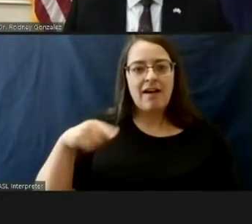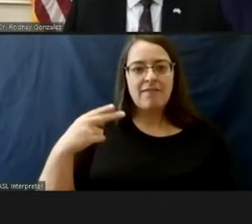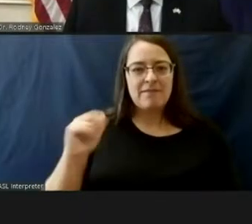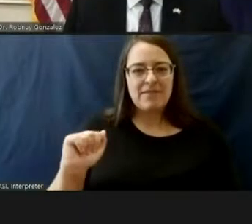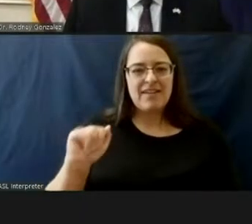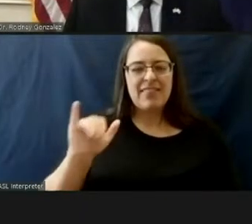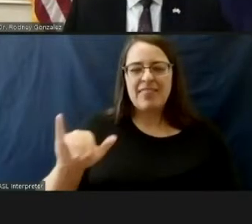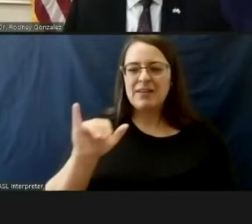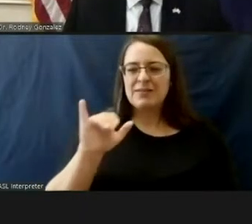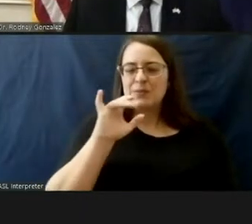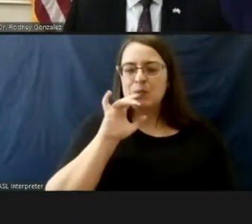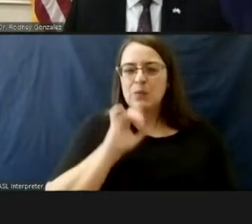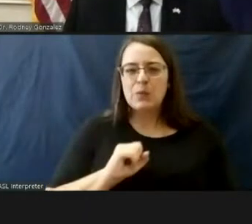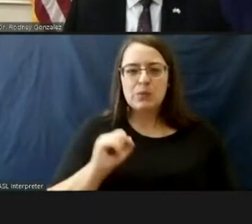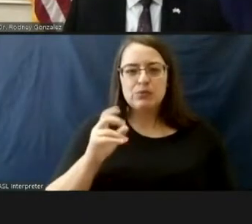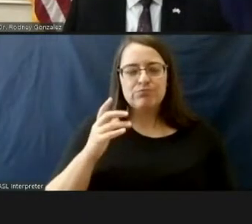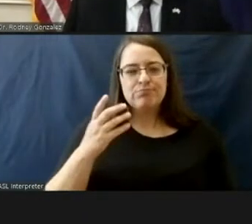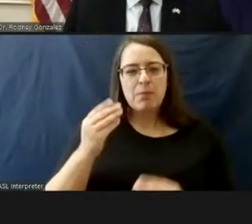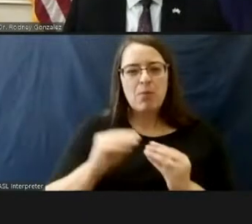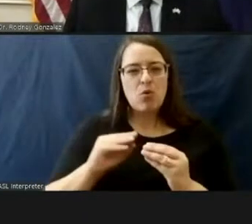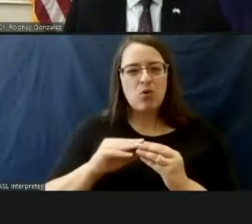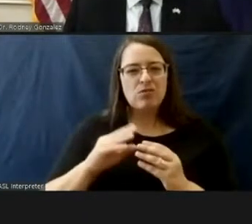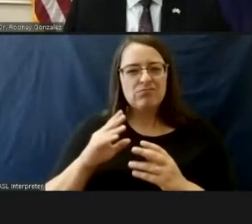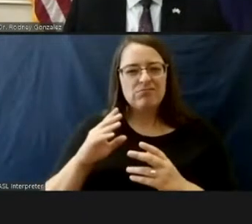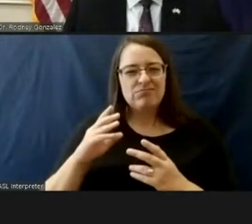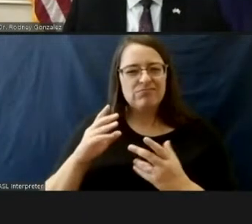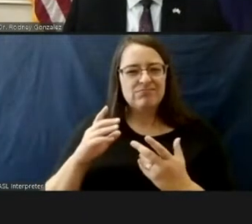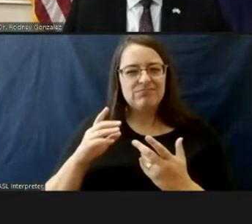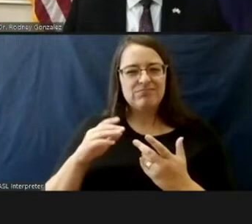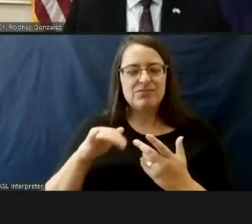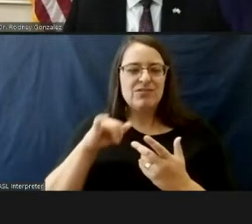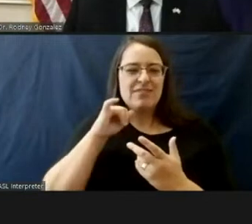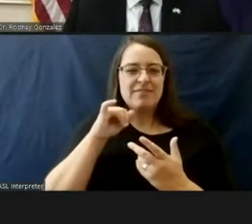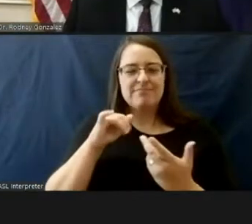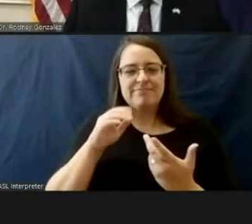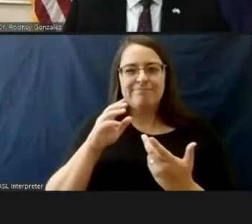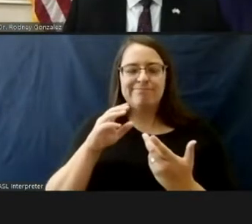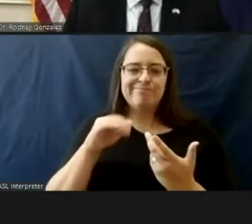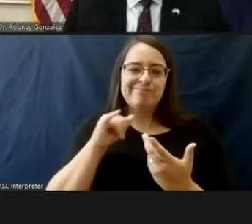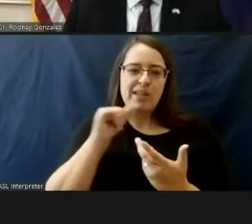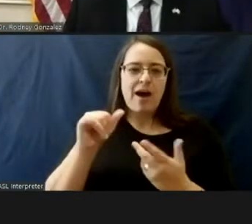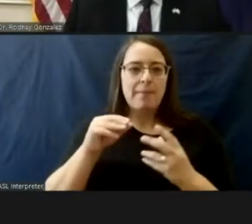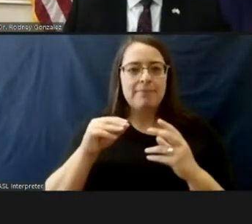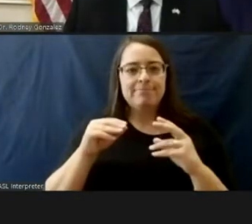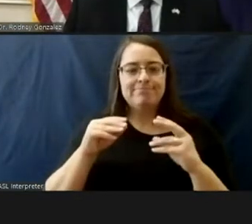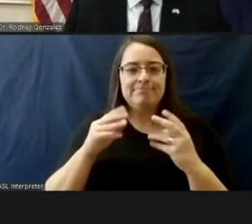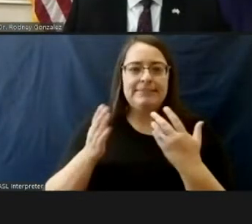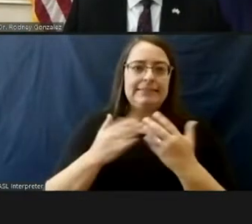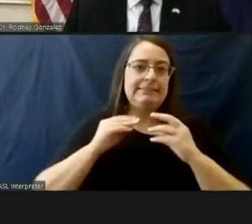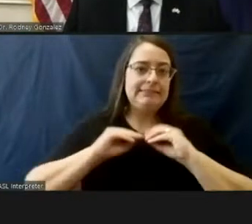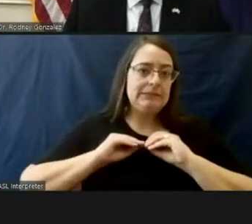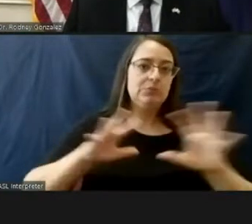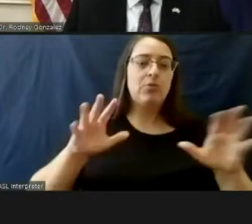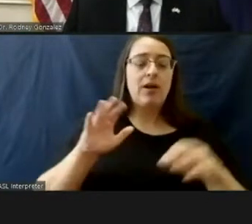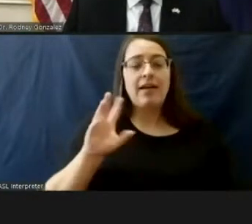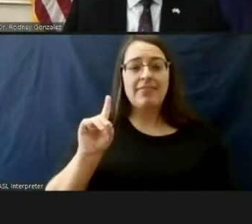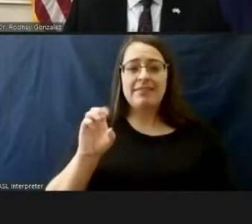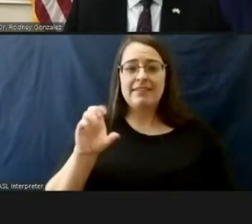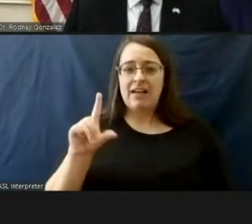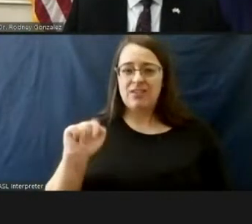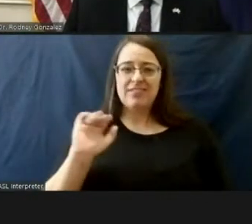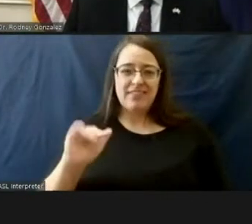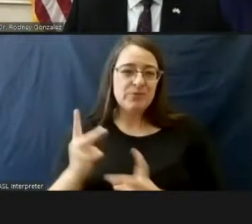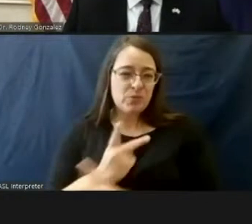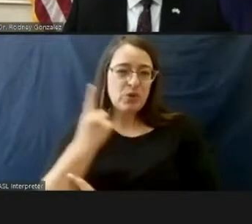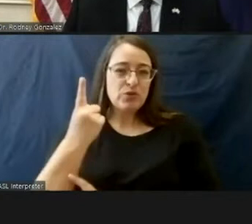older variant that's not quite as transmissible, and the Delta has just competed that. And we'll just have to wait and